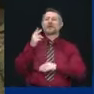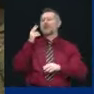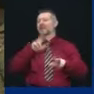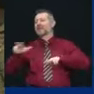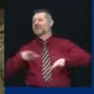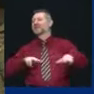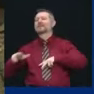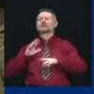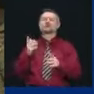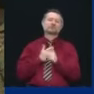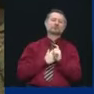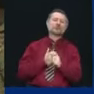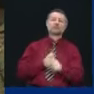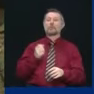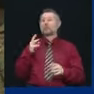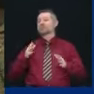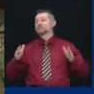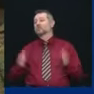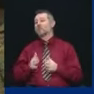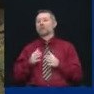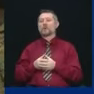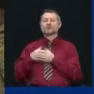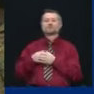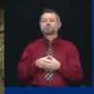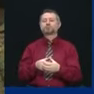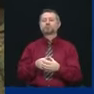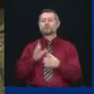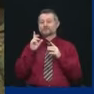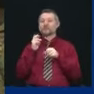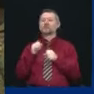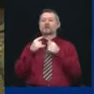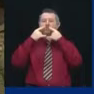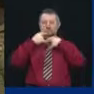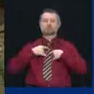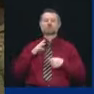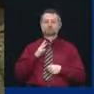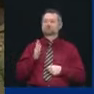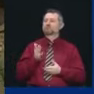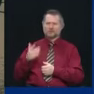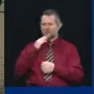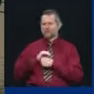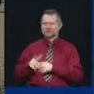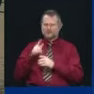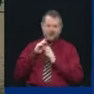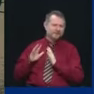small gatherings, you don't need to wear a mask if you are fully vaccinated.